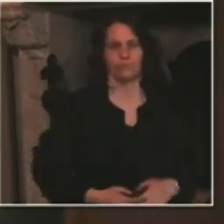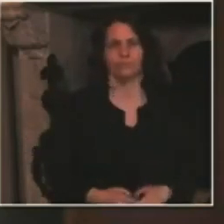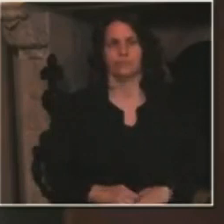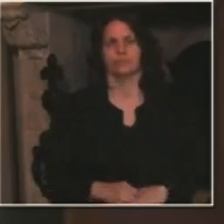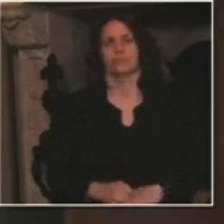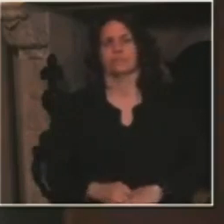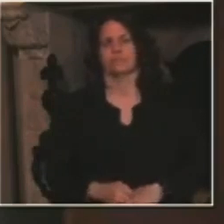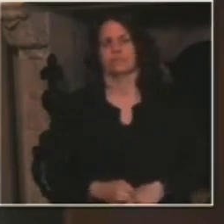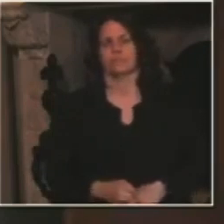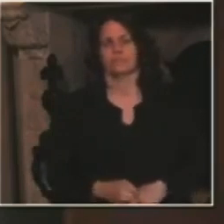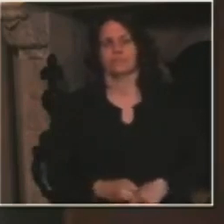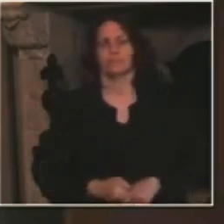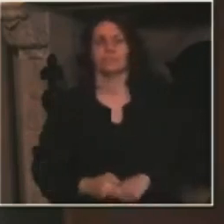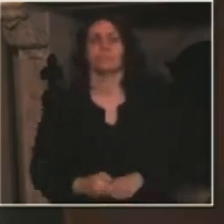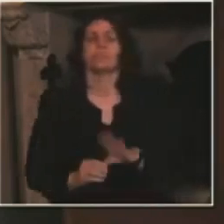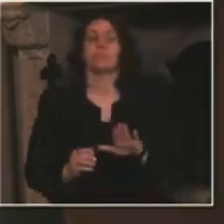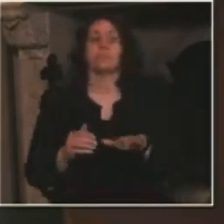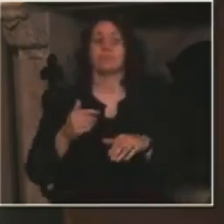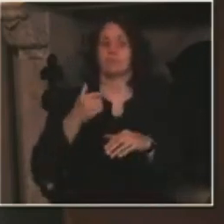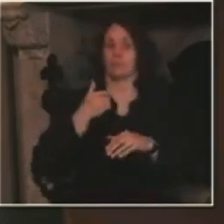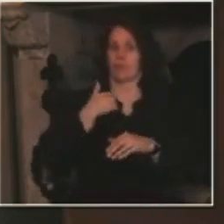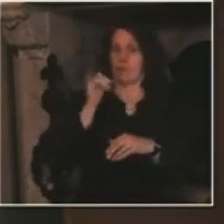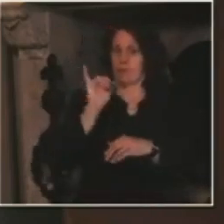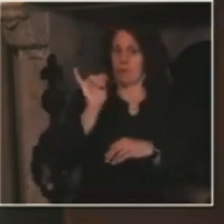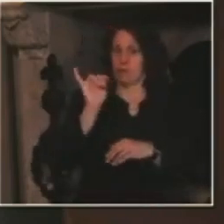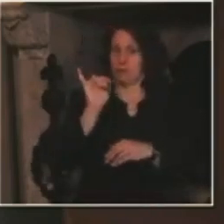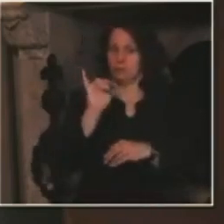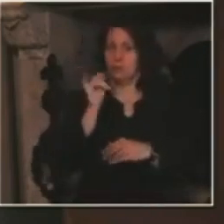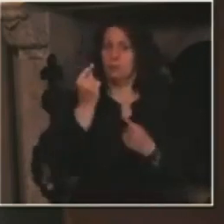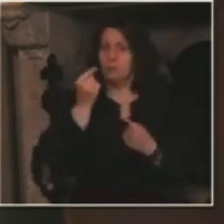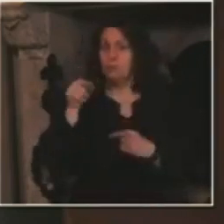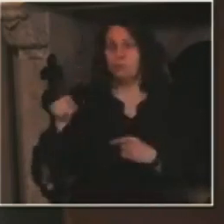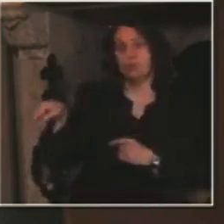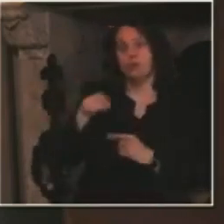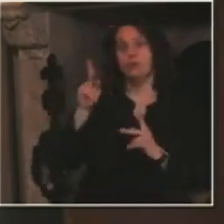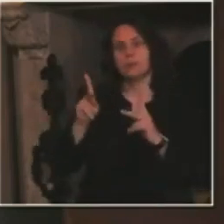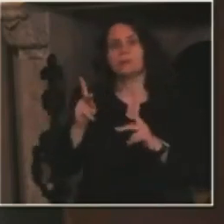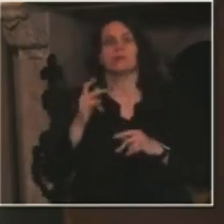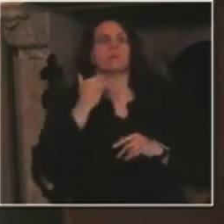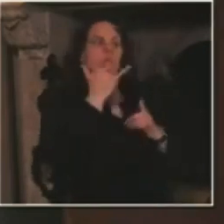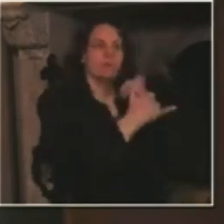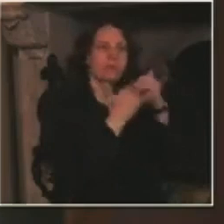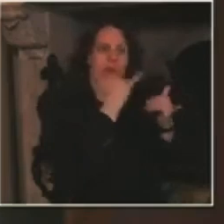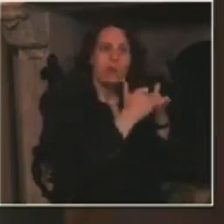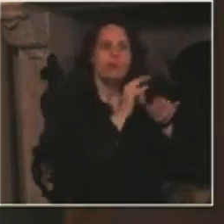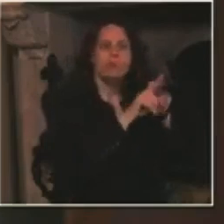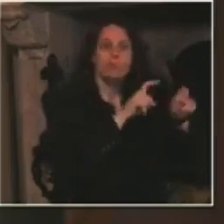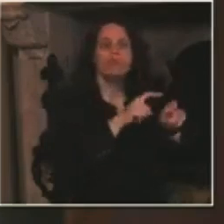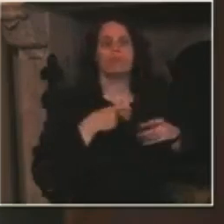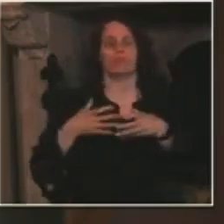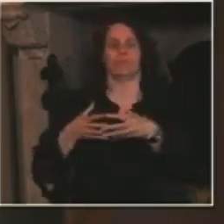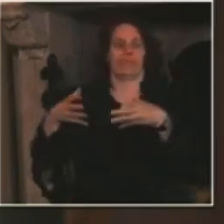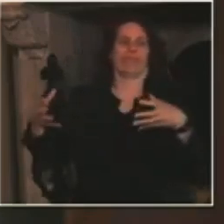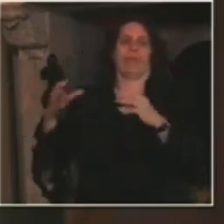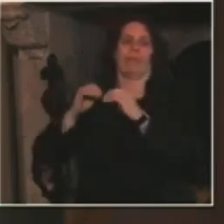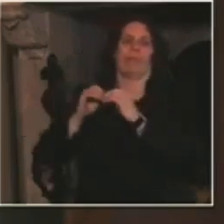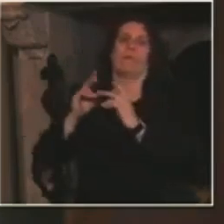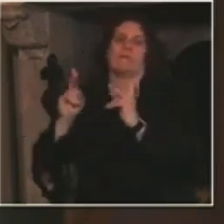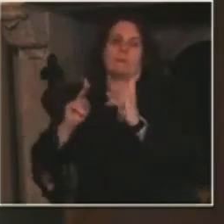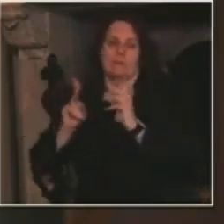surged contact tracing resources. As you know, we have been developing and building up that workforce over the last month,